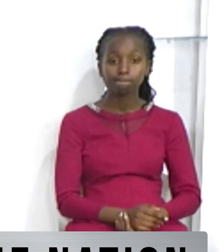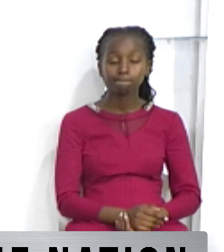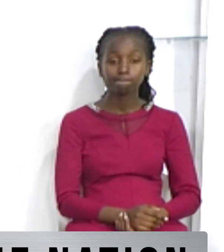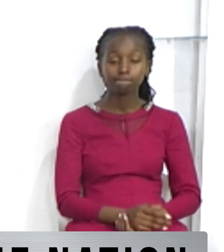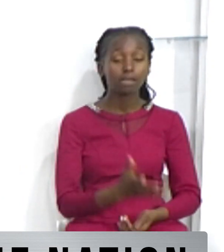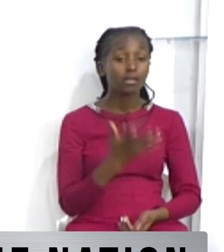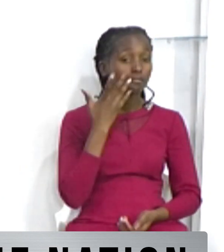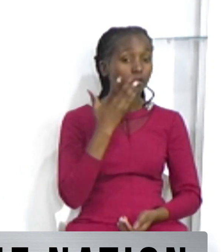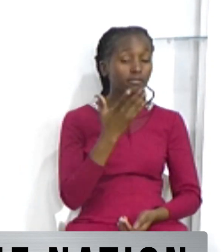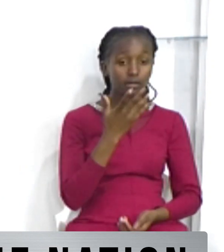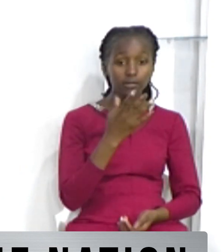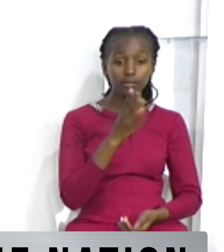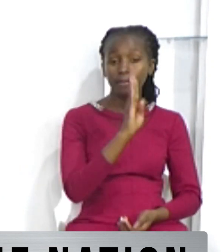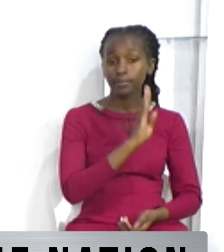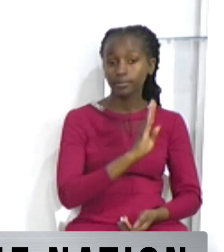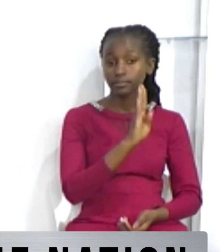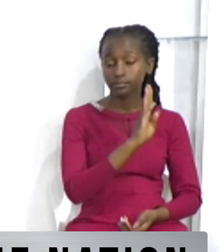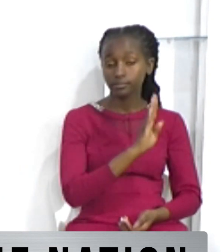billion?